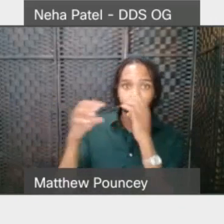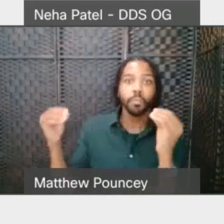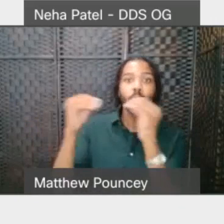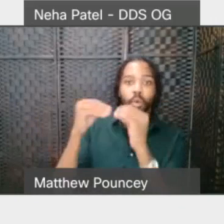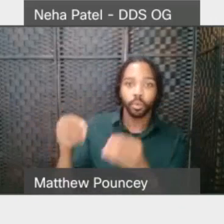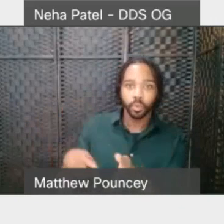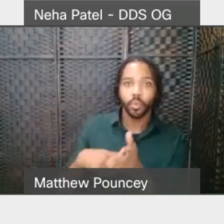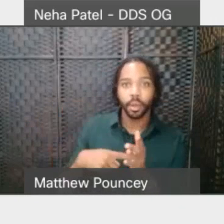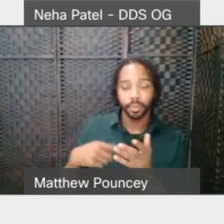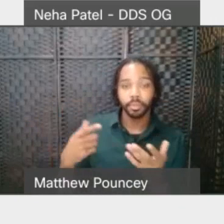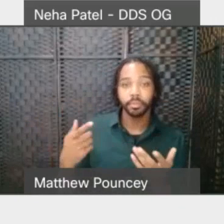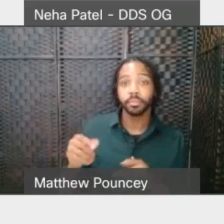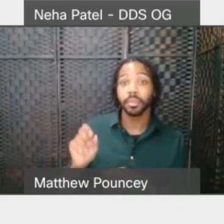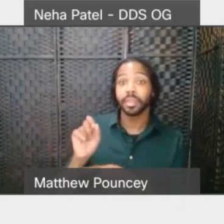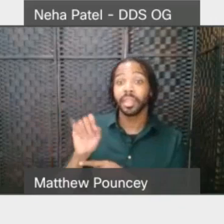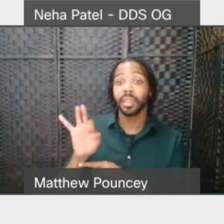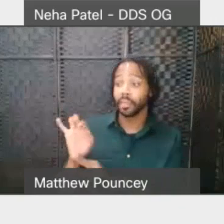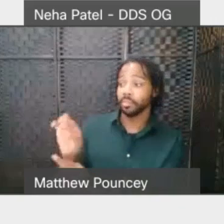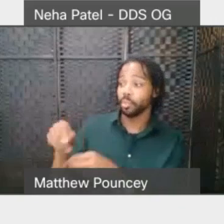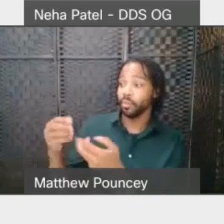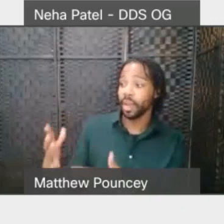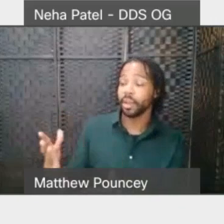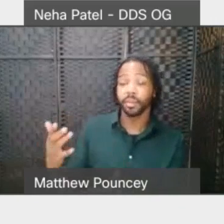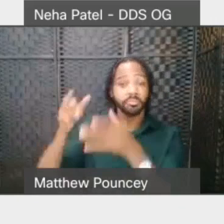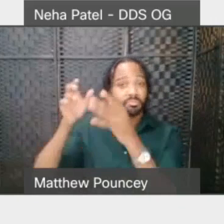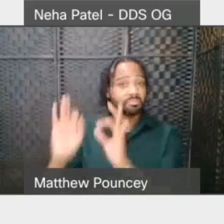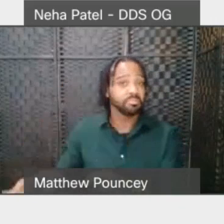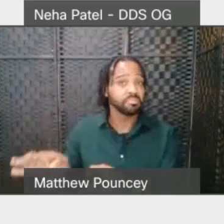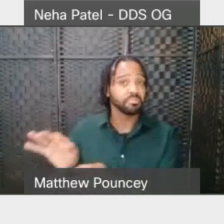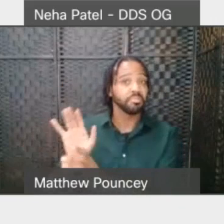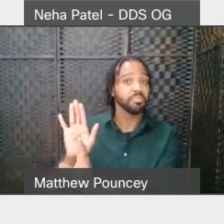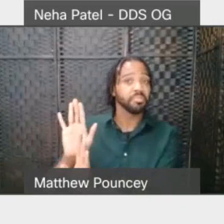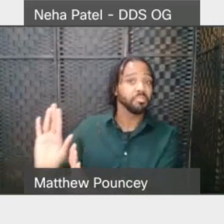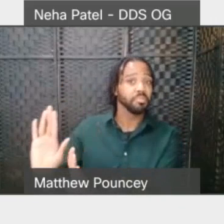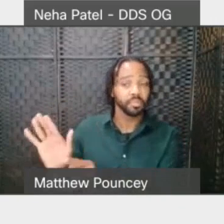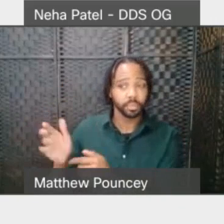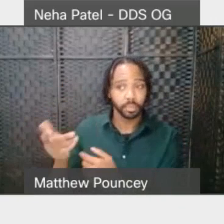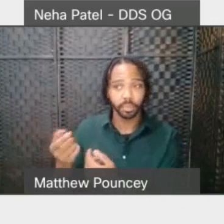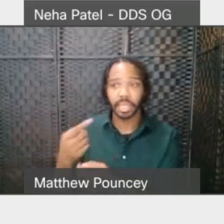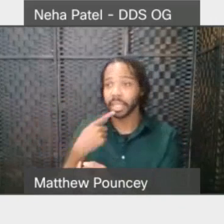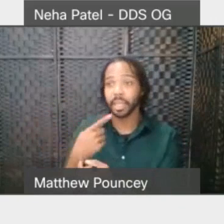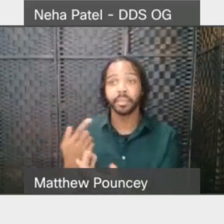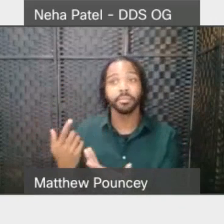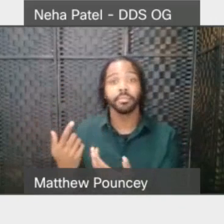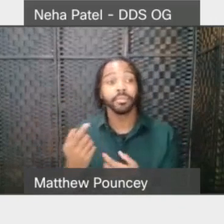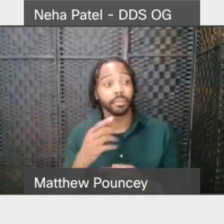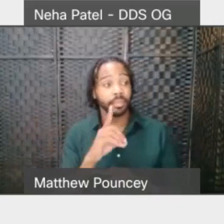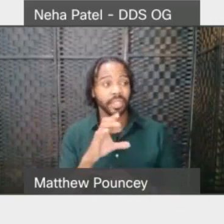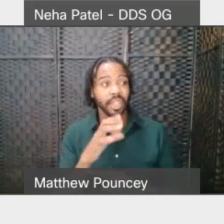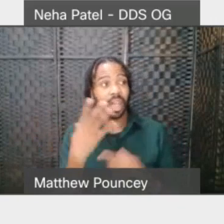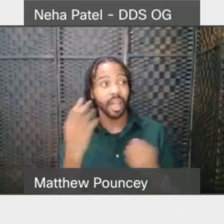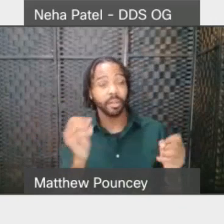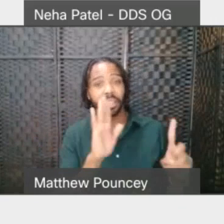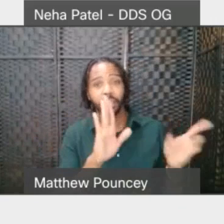So if an individual provider has made the decision that DC Health's